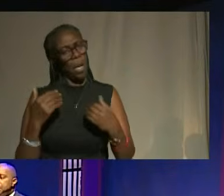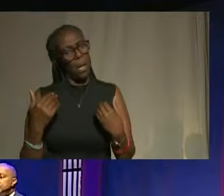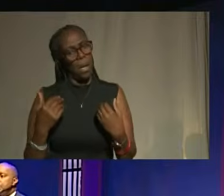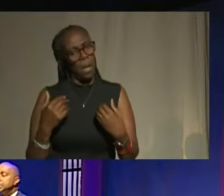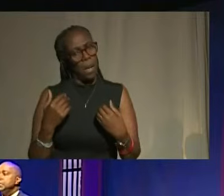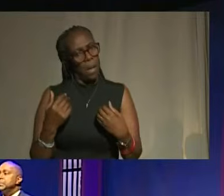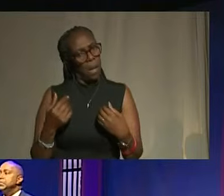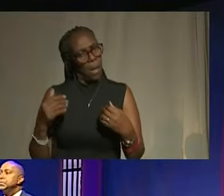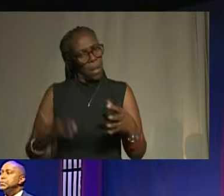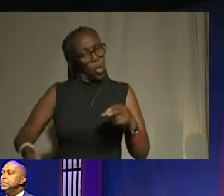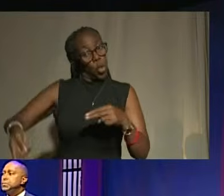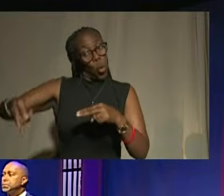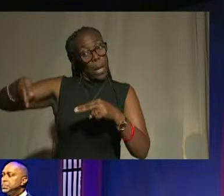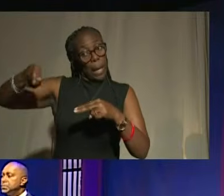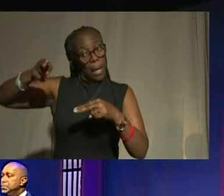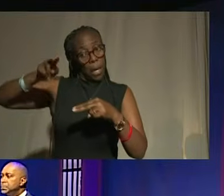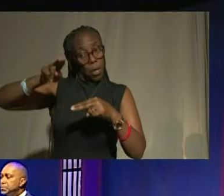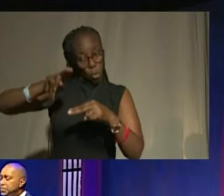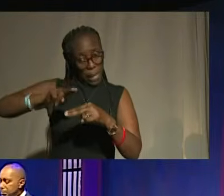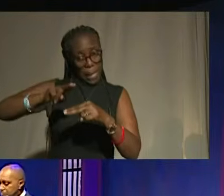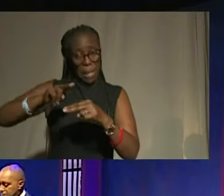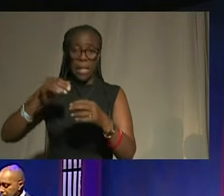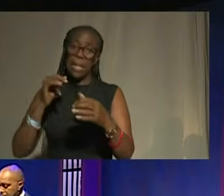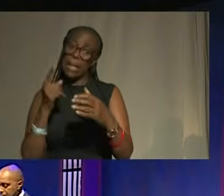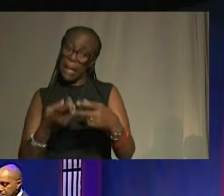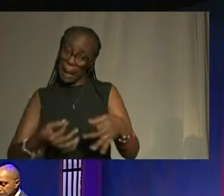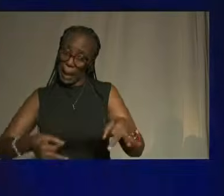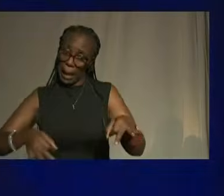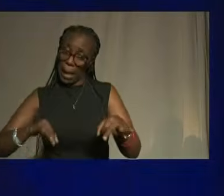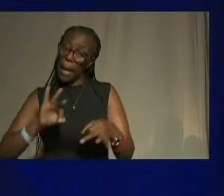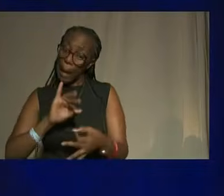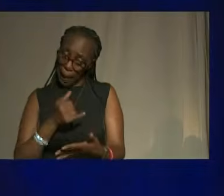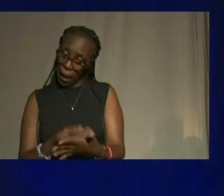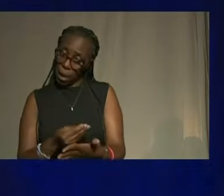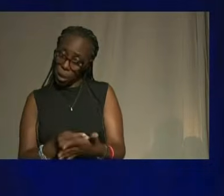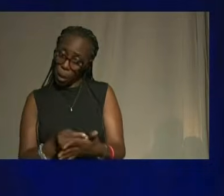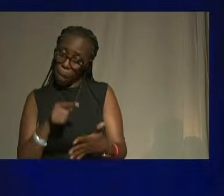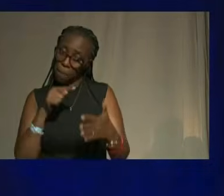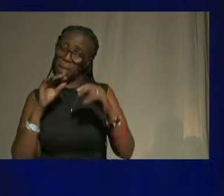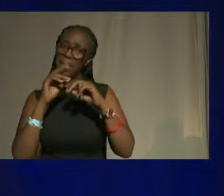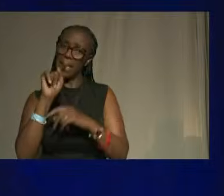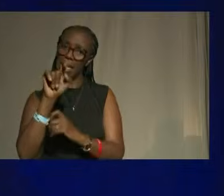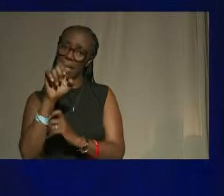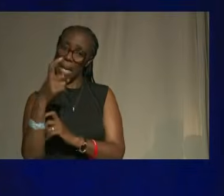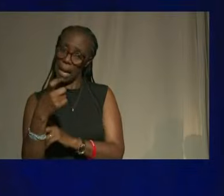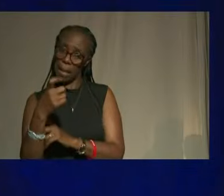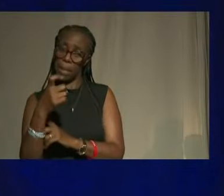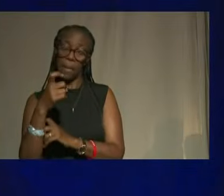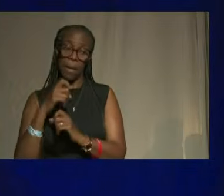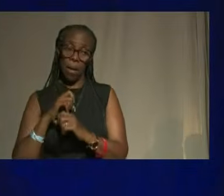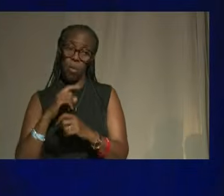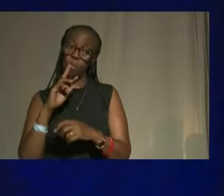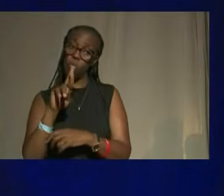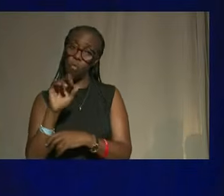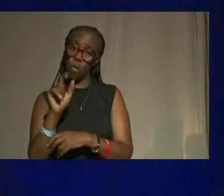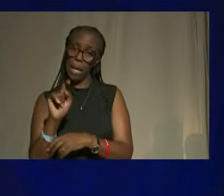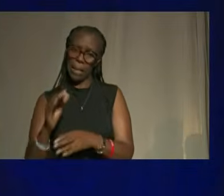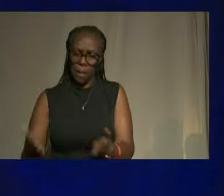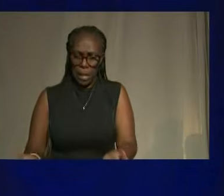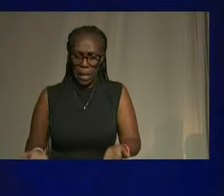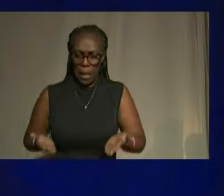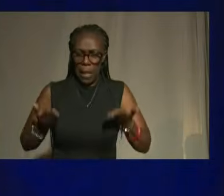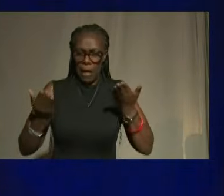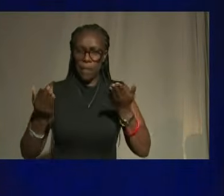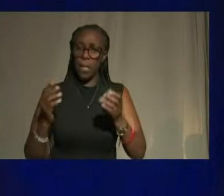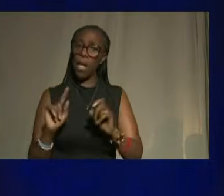for everyone versus the PNP's approach of lifting the threshold is a prime example of that.